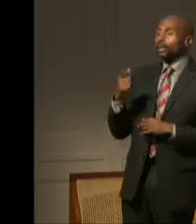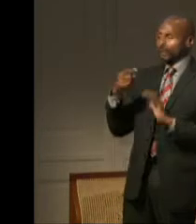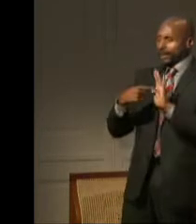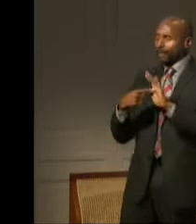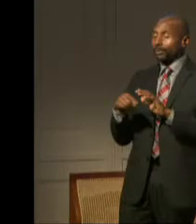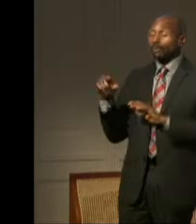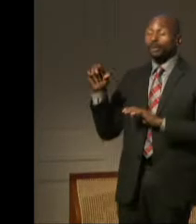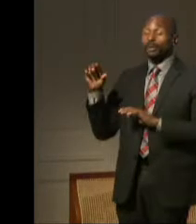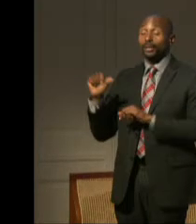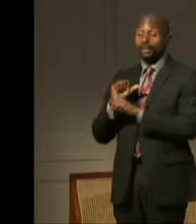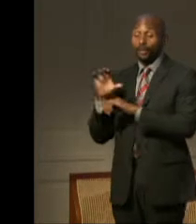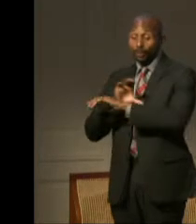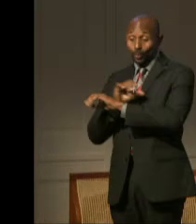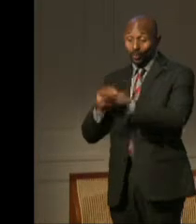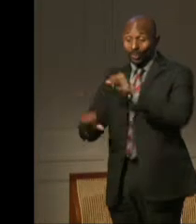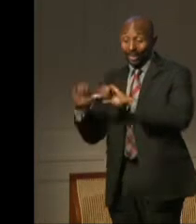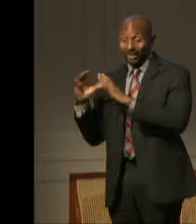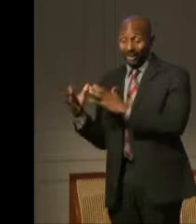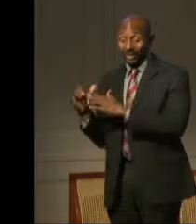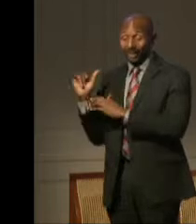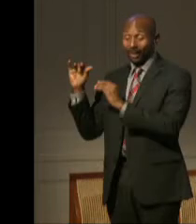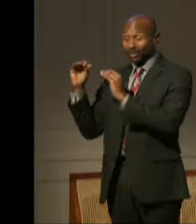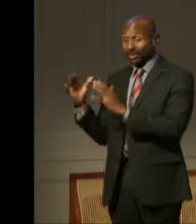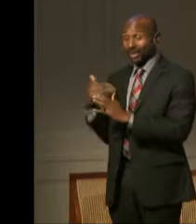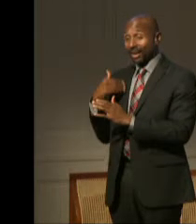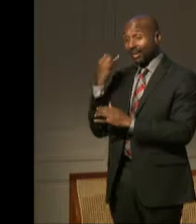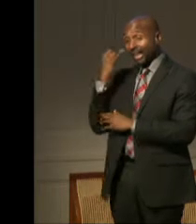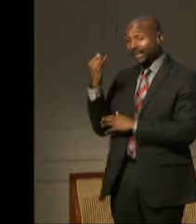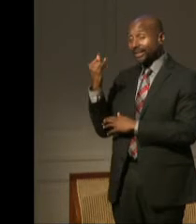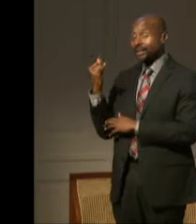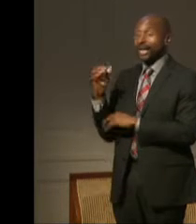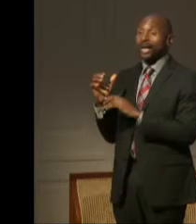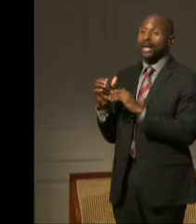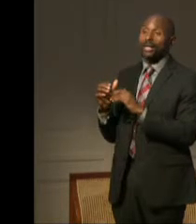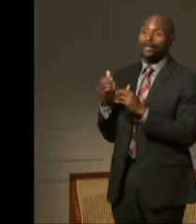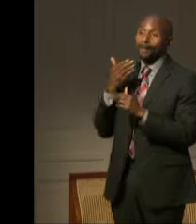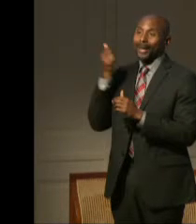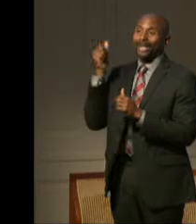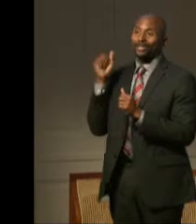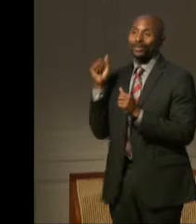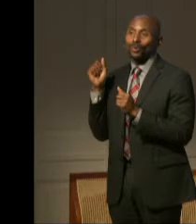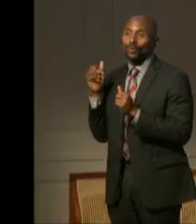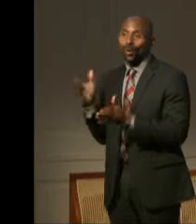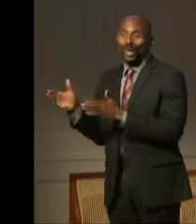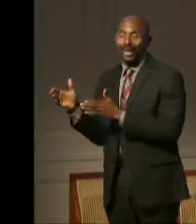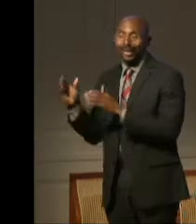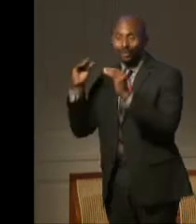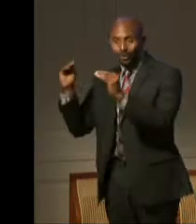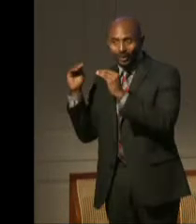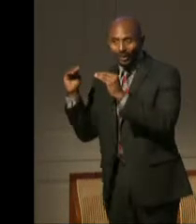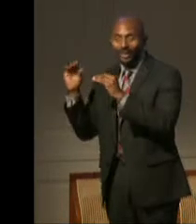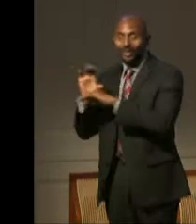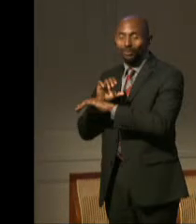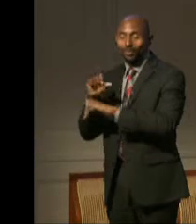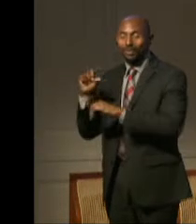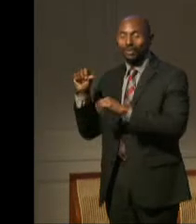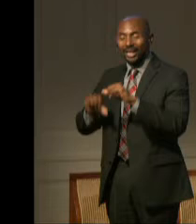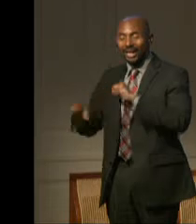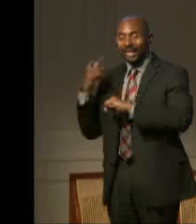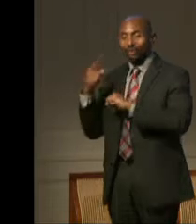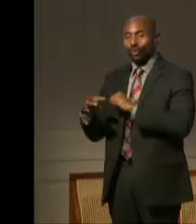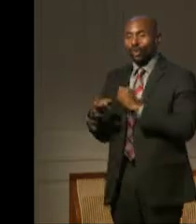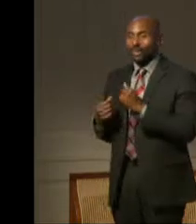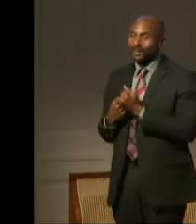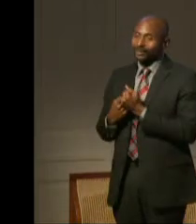the professor had some ideas about how best to teach computer science to reinforce this idea of the